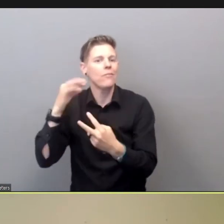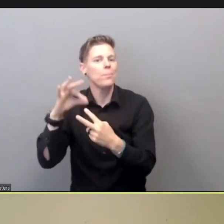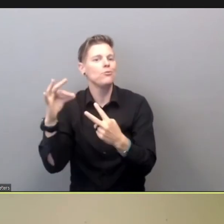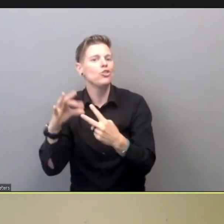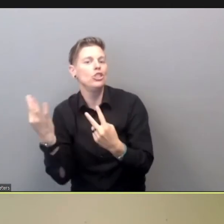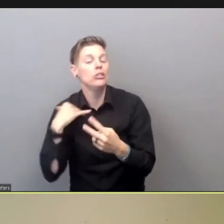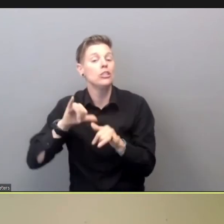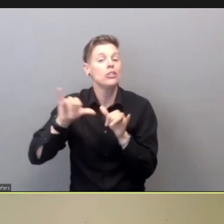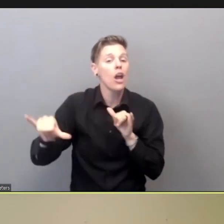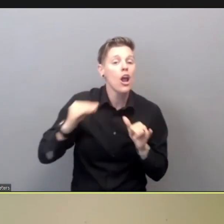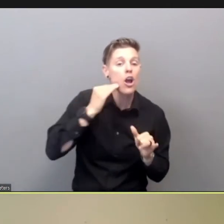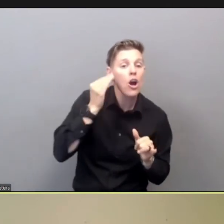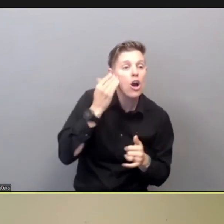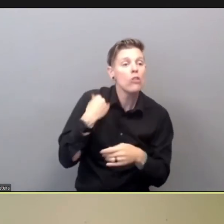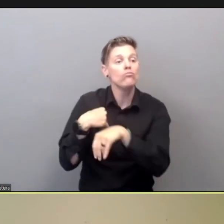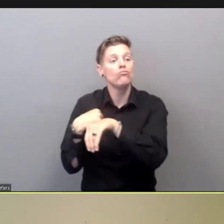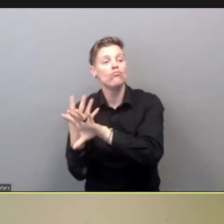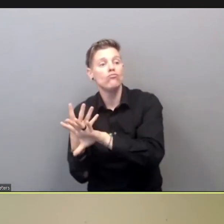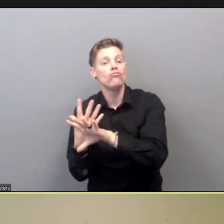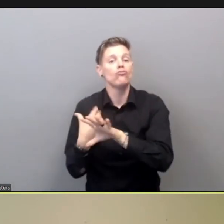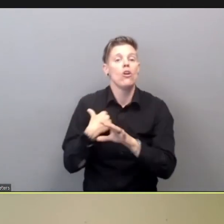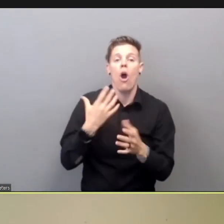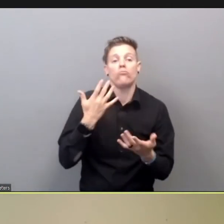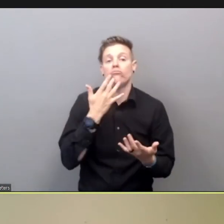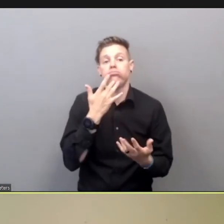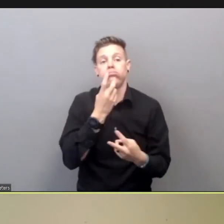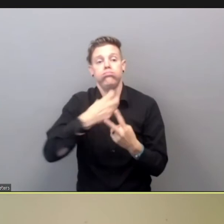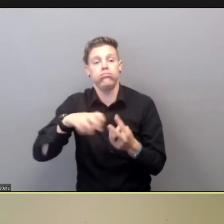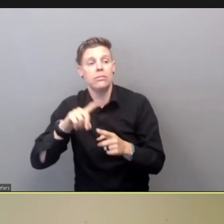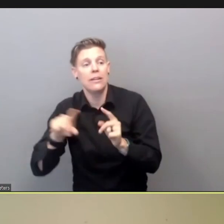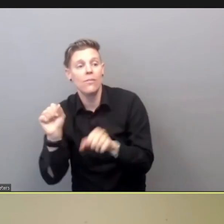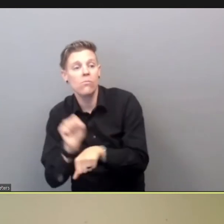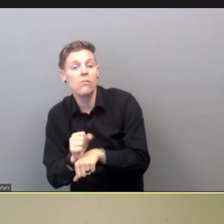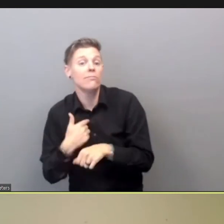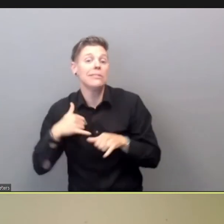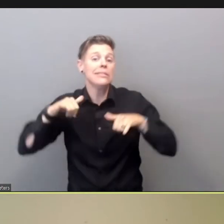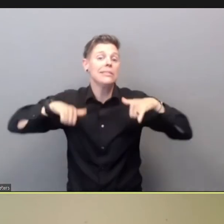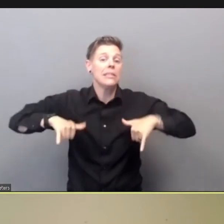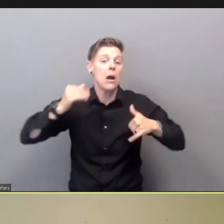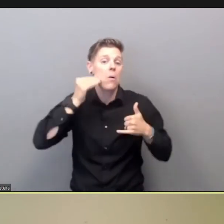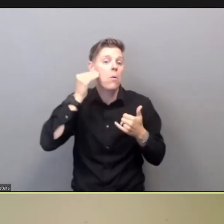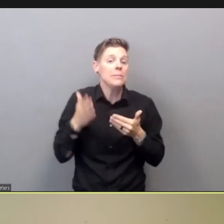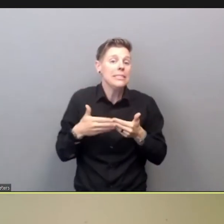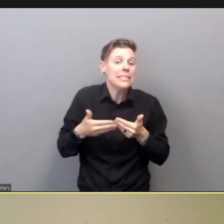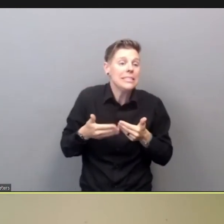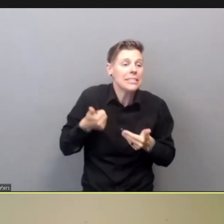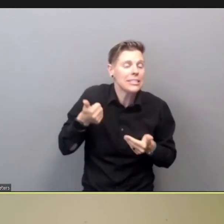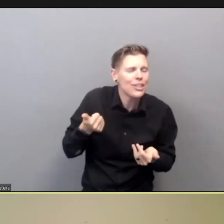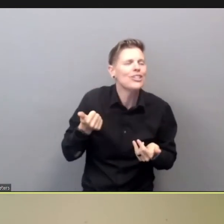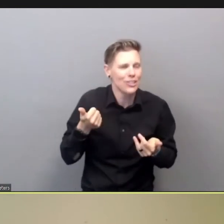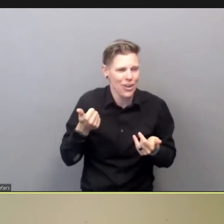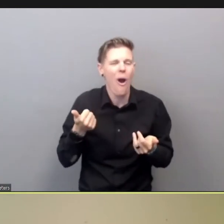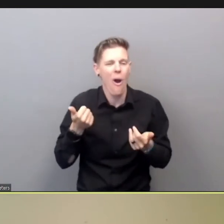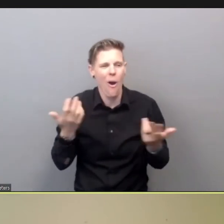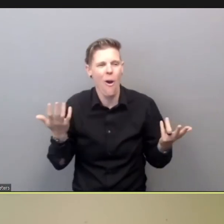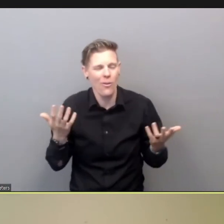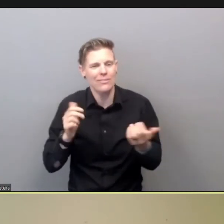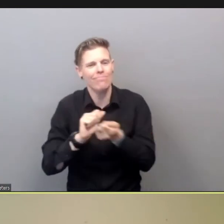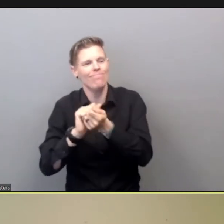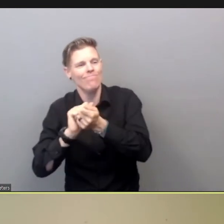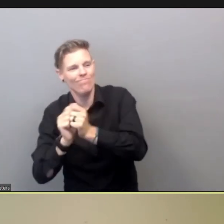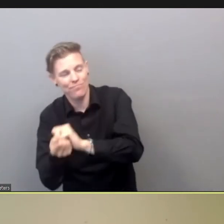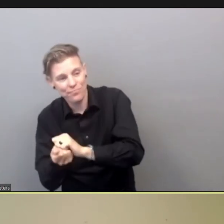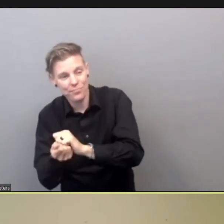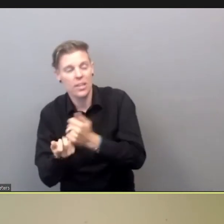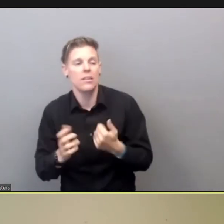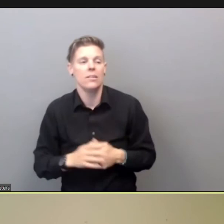did previously. So that coming with that third barrier is the opportunity for a lot of